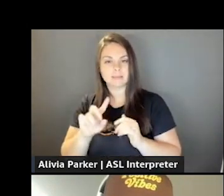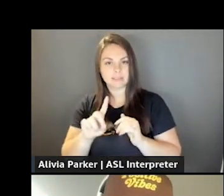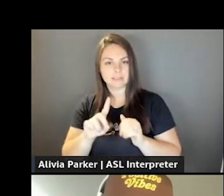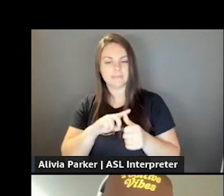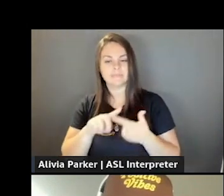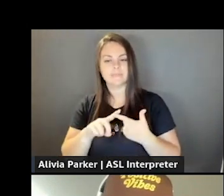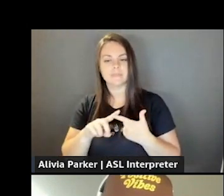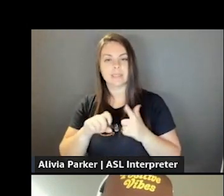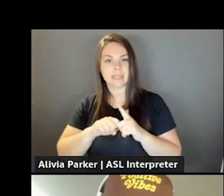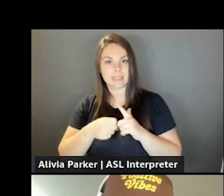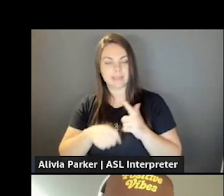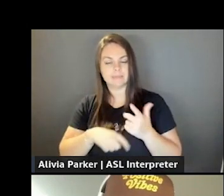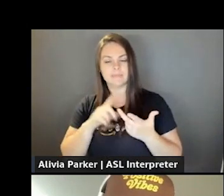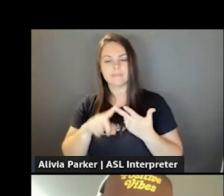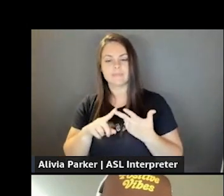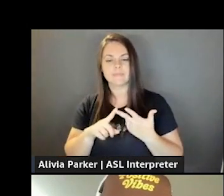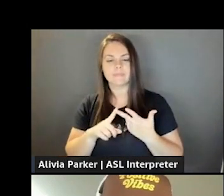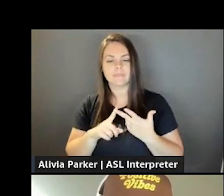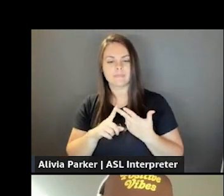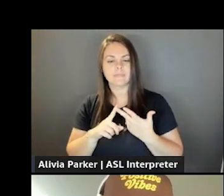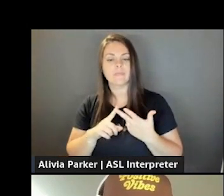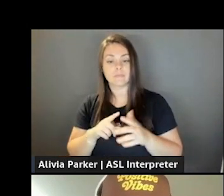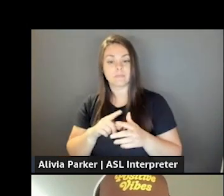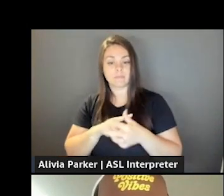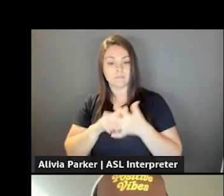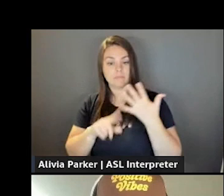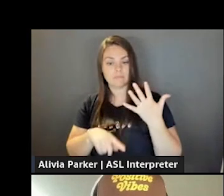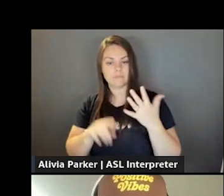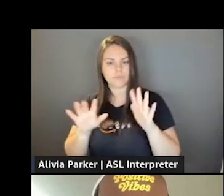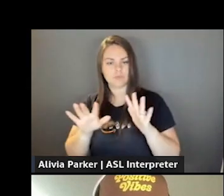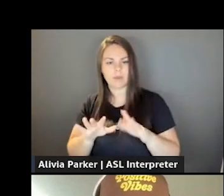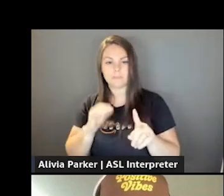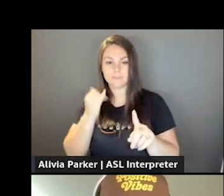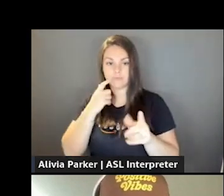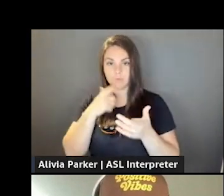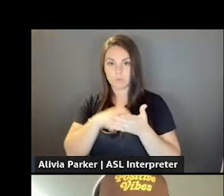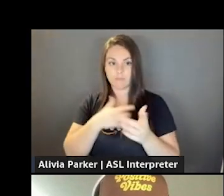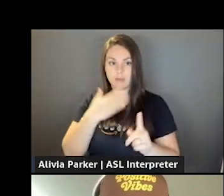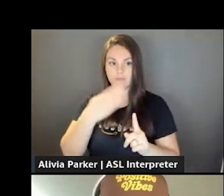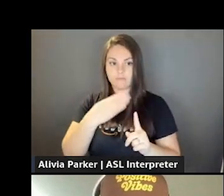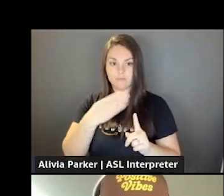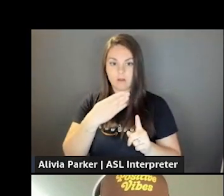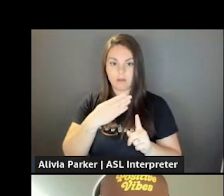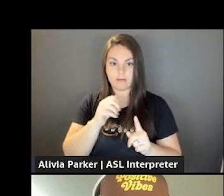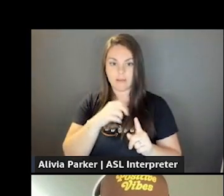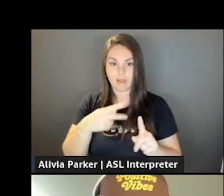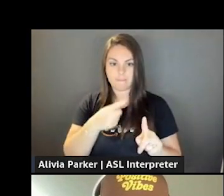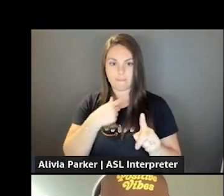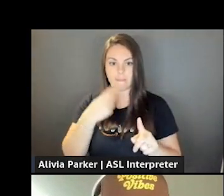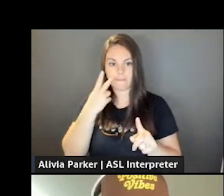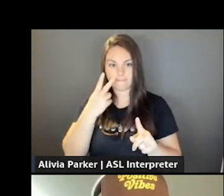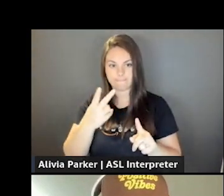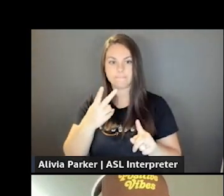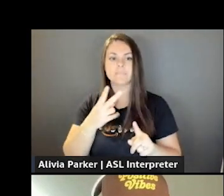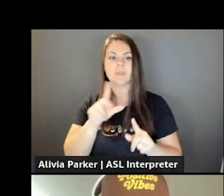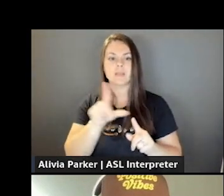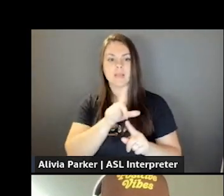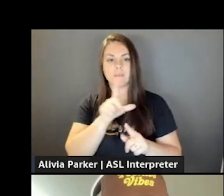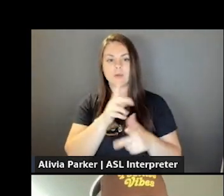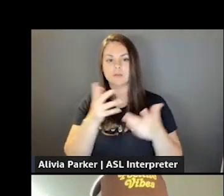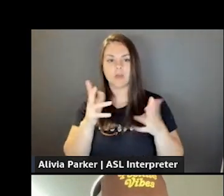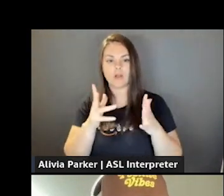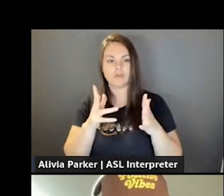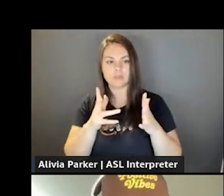key. This is great. And if you notice in my front-end application, I have the Amplify libraries already